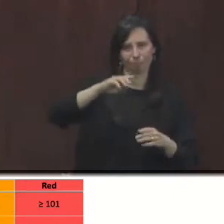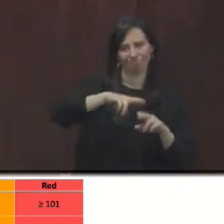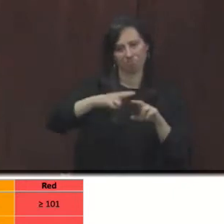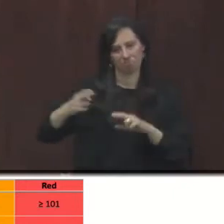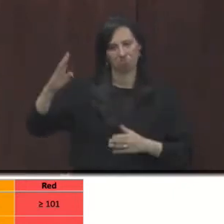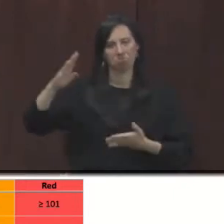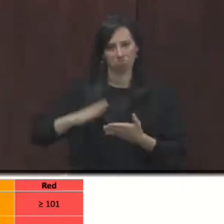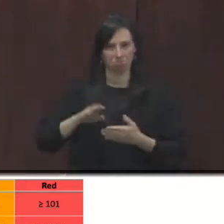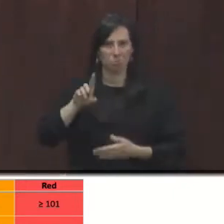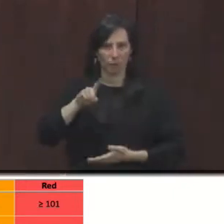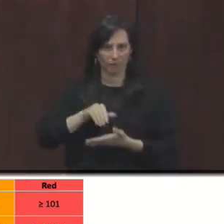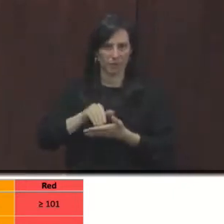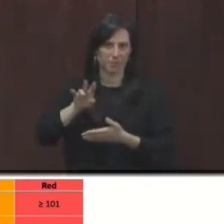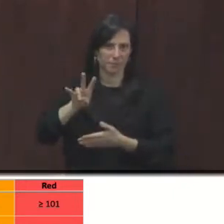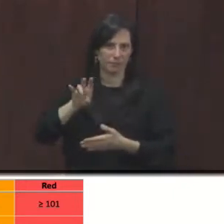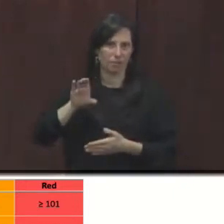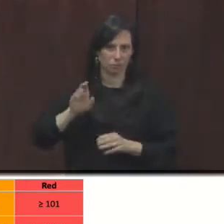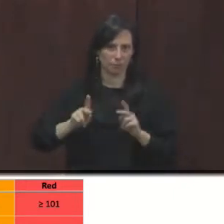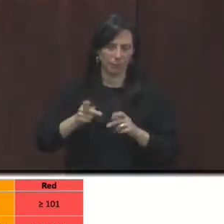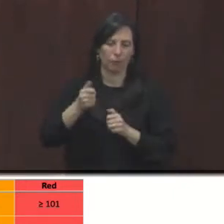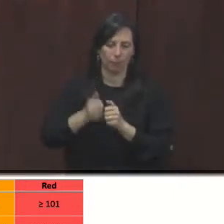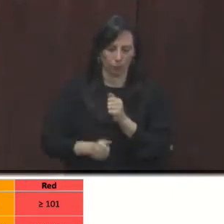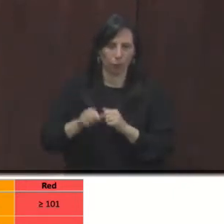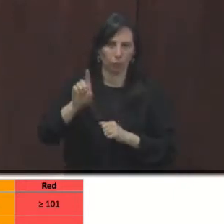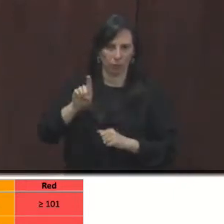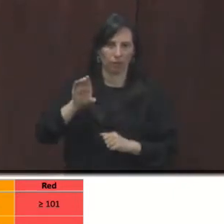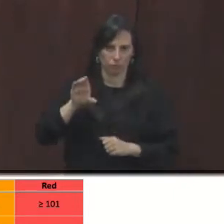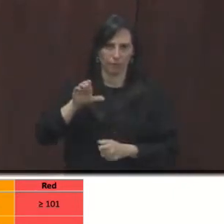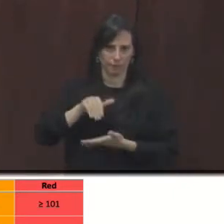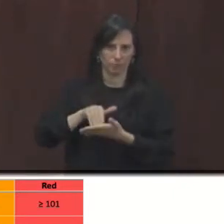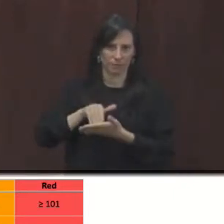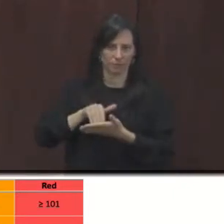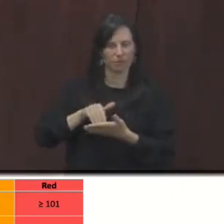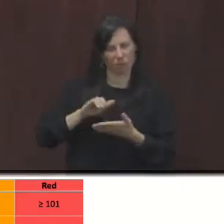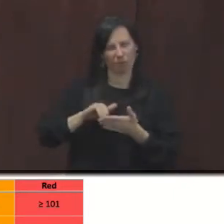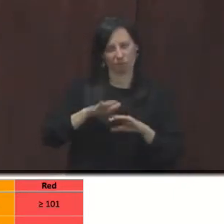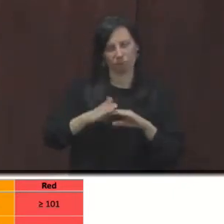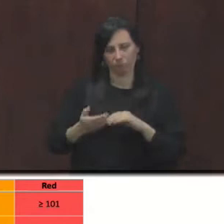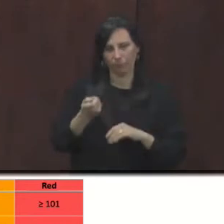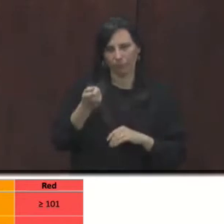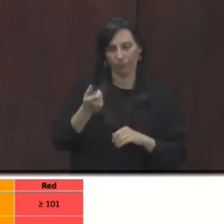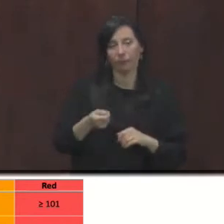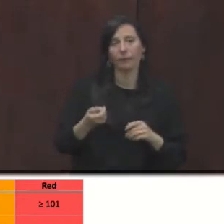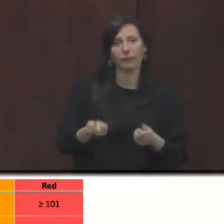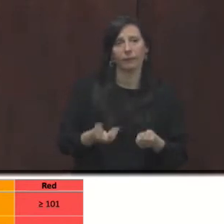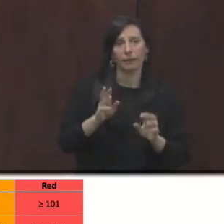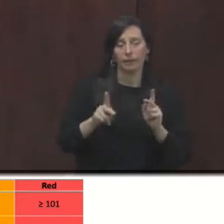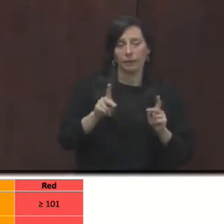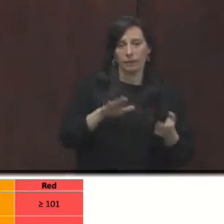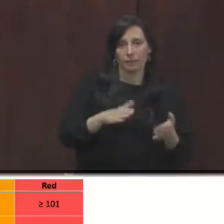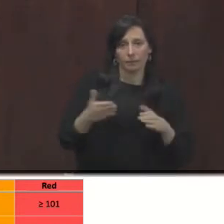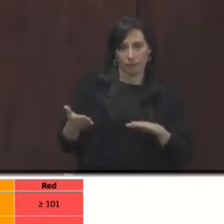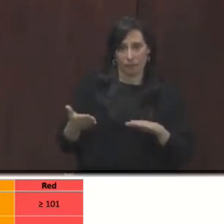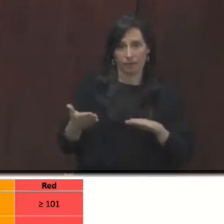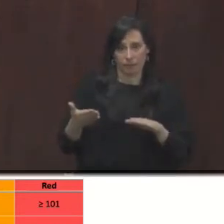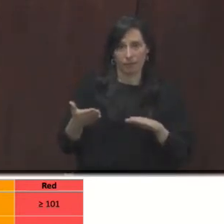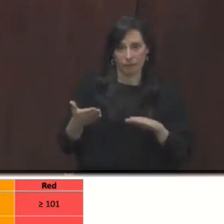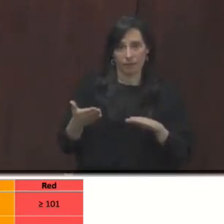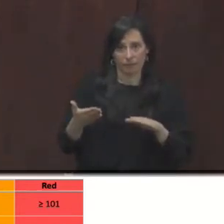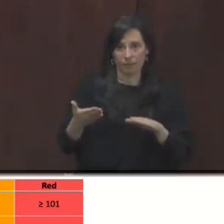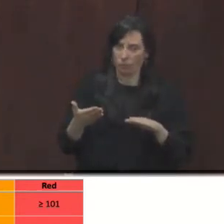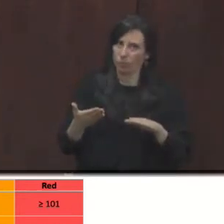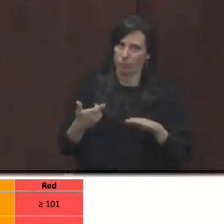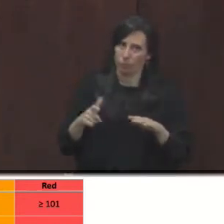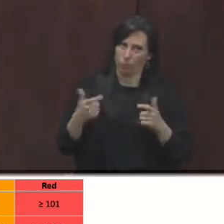of the holidays is likely there. Deaths per 100,000 population saw a significant increase